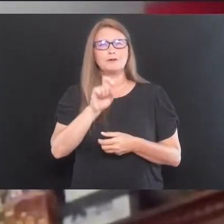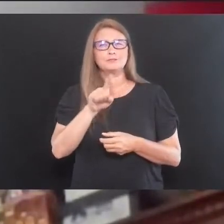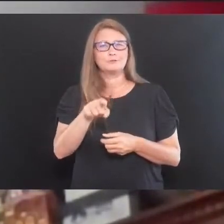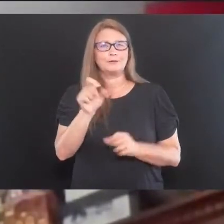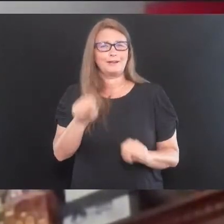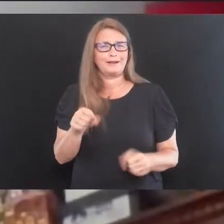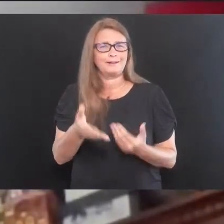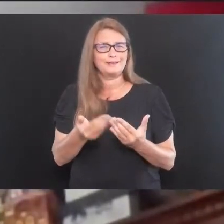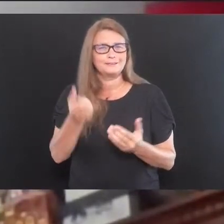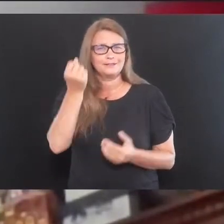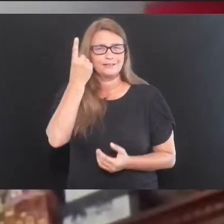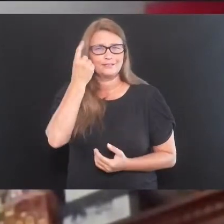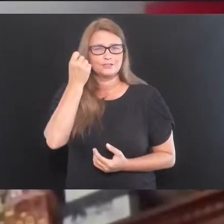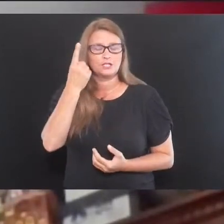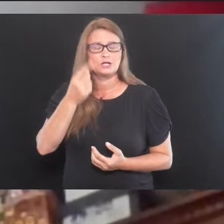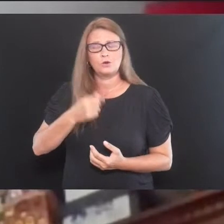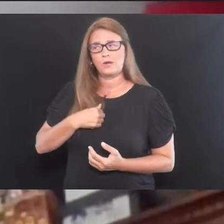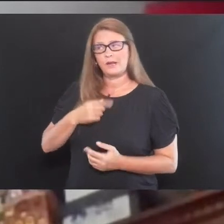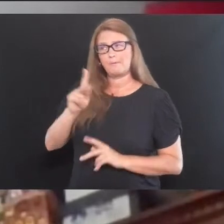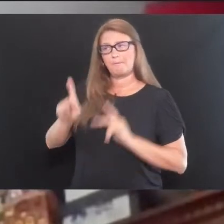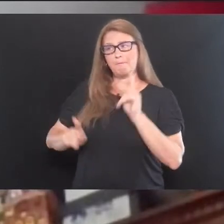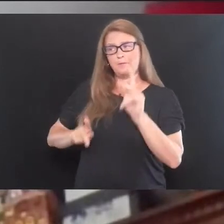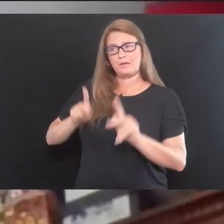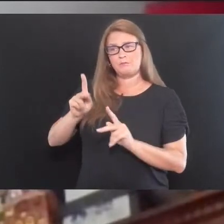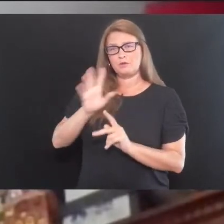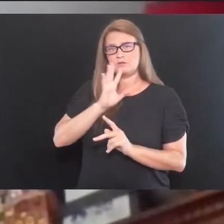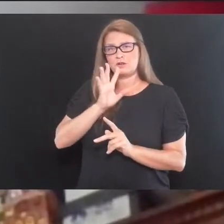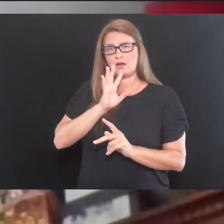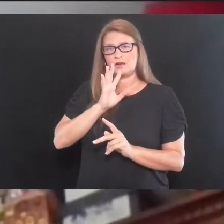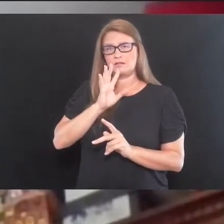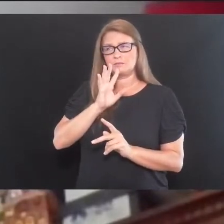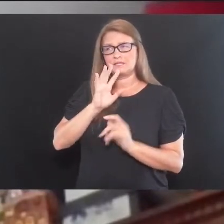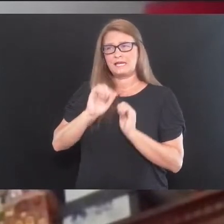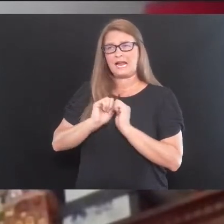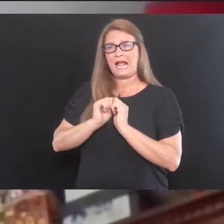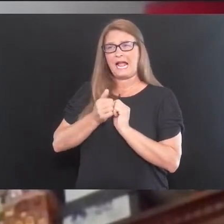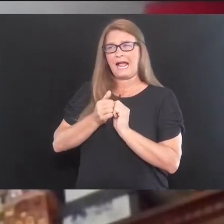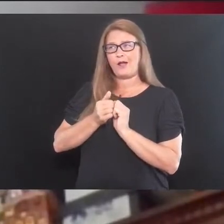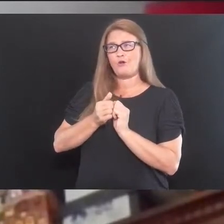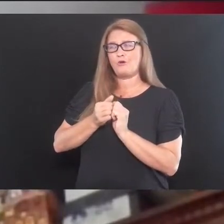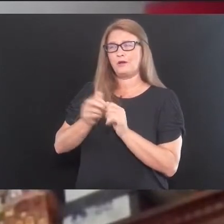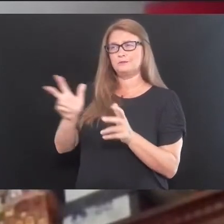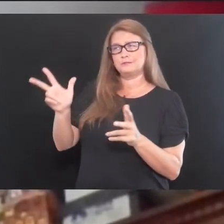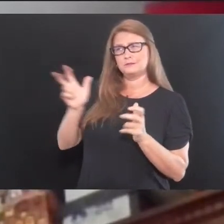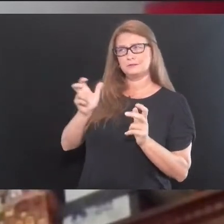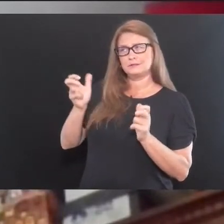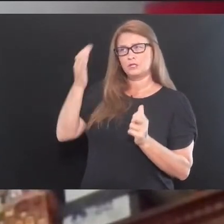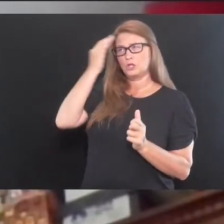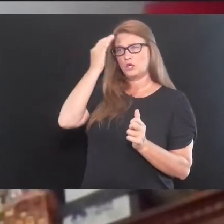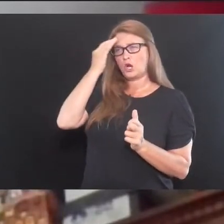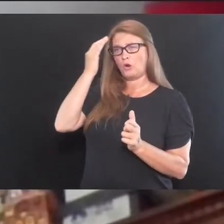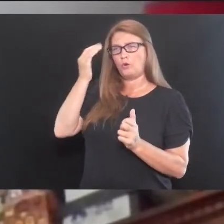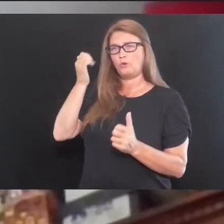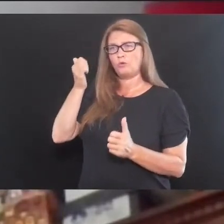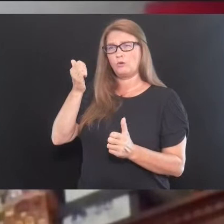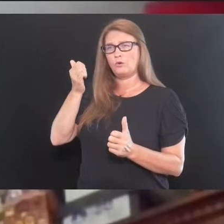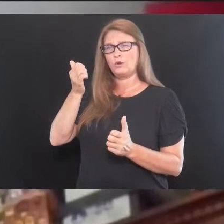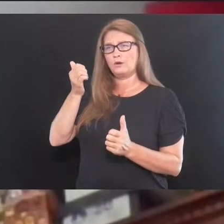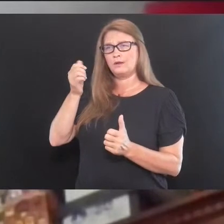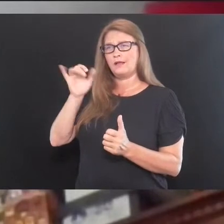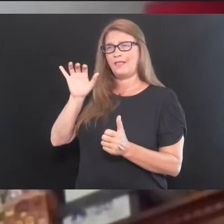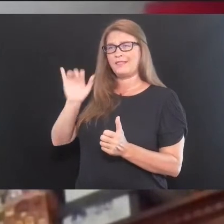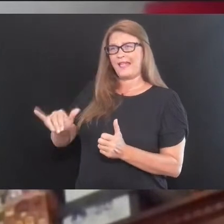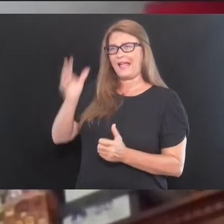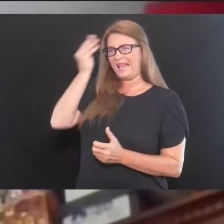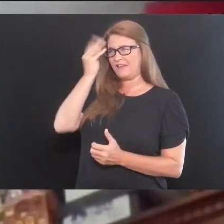We had people talking earlier about trying to deal with misinformation, rely on your physicians